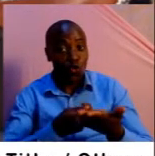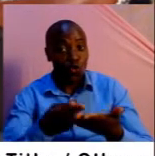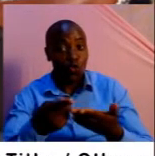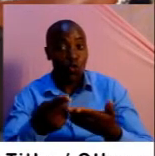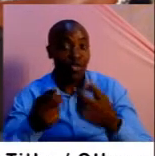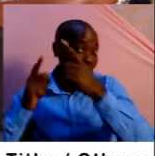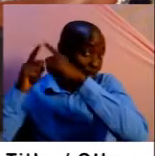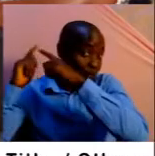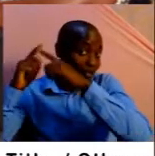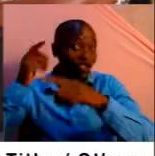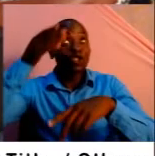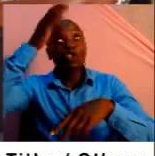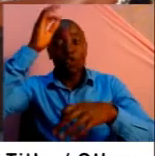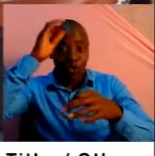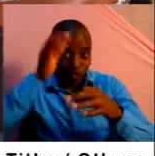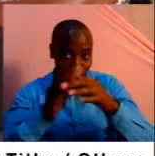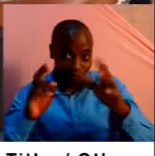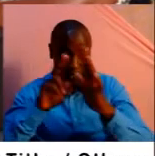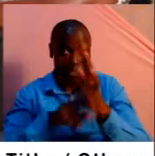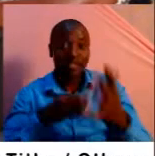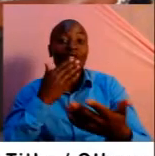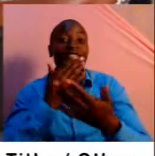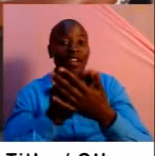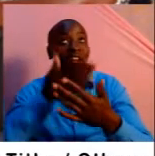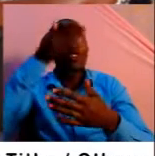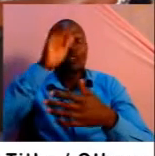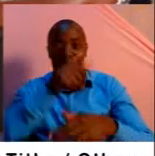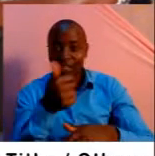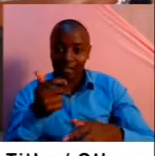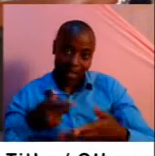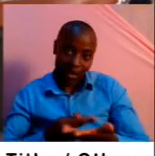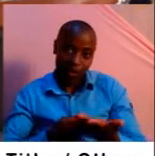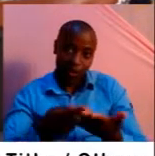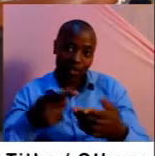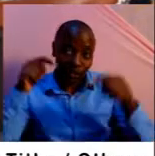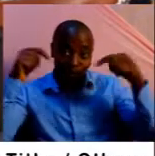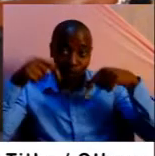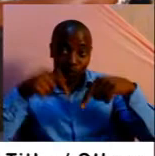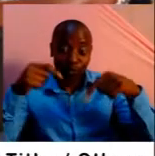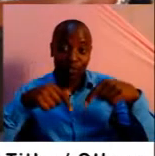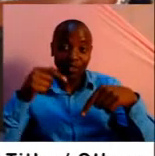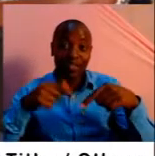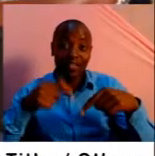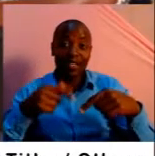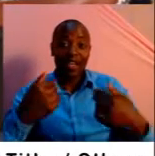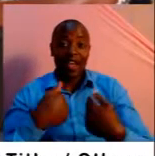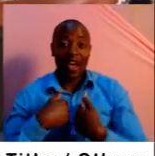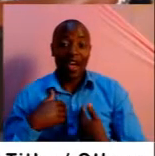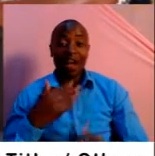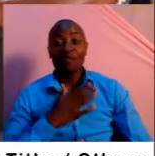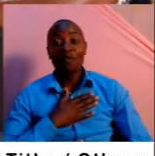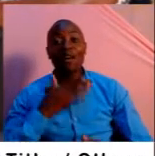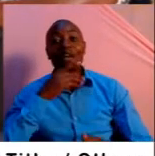We have brought sacraments this whole month, and we have done God for yet another week. And today, I'm also holding my